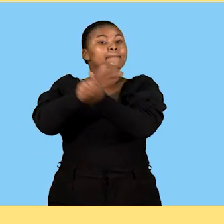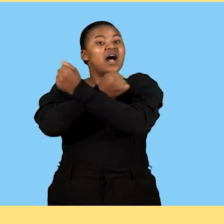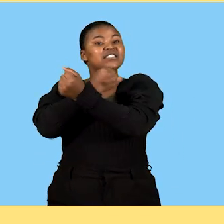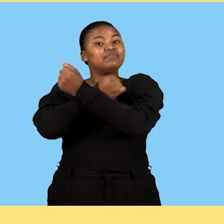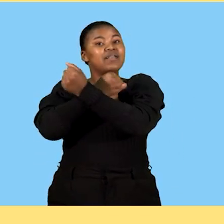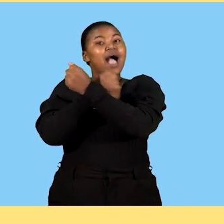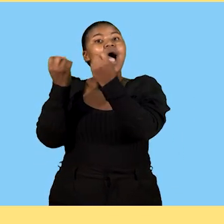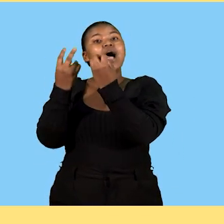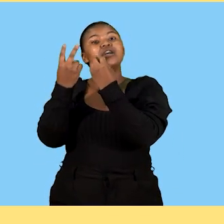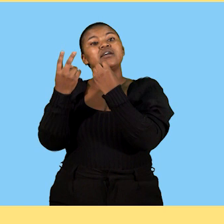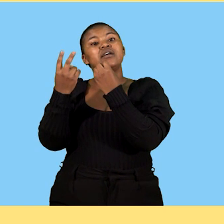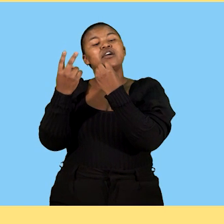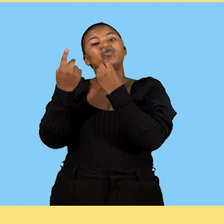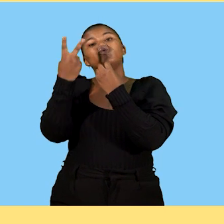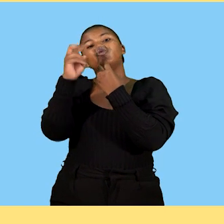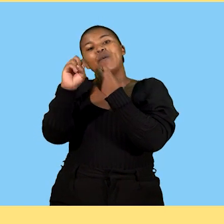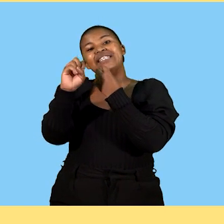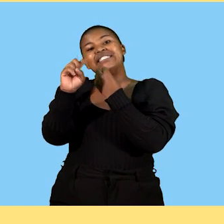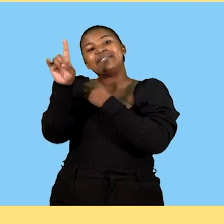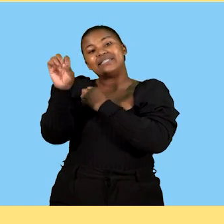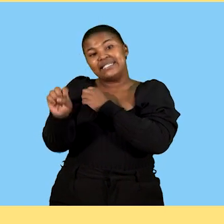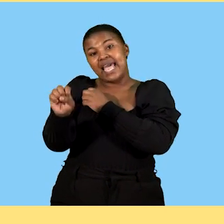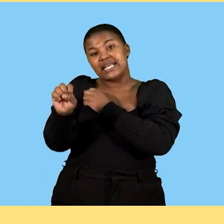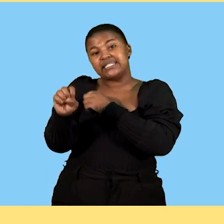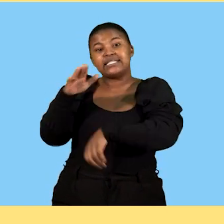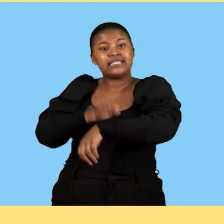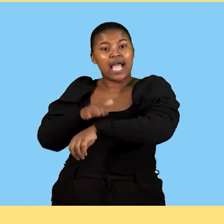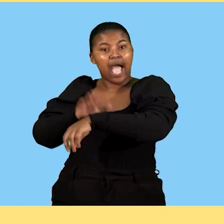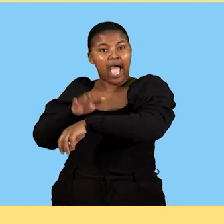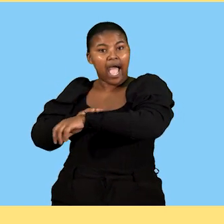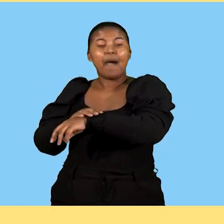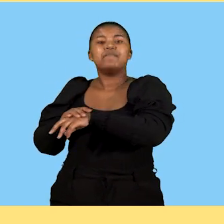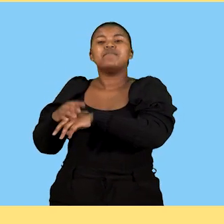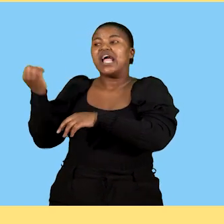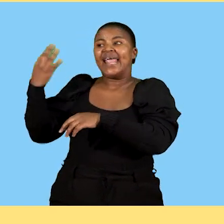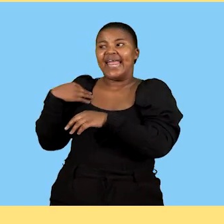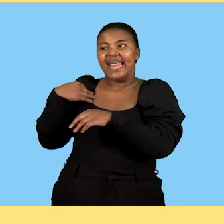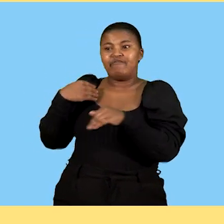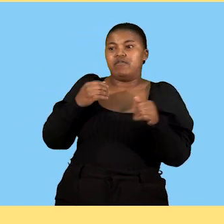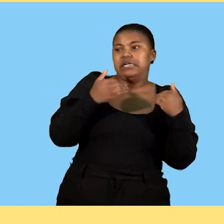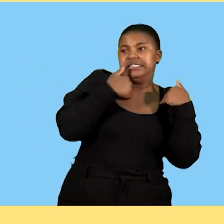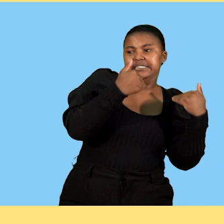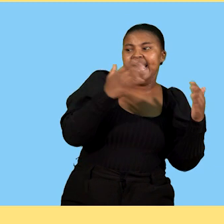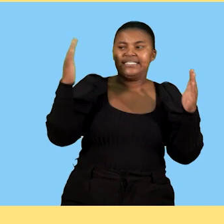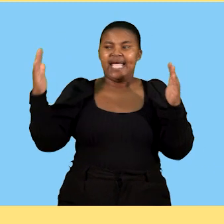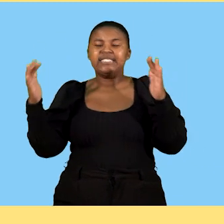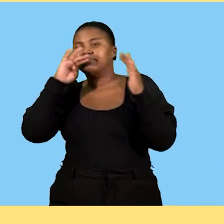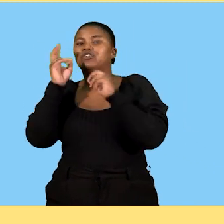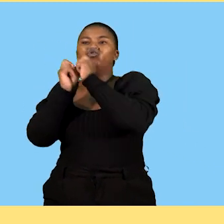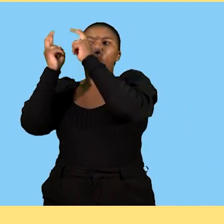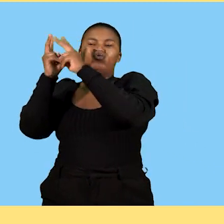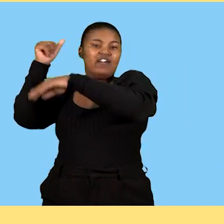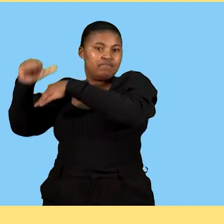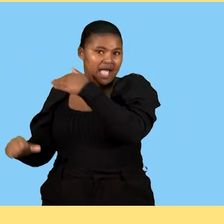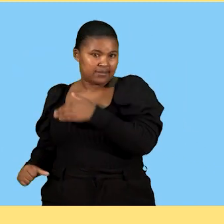multiplied by the rate, which is 20%, and the time. We had it from the beginning until the end, so we had it for 12